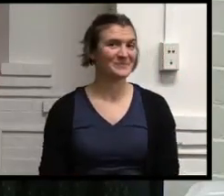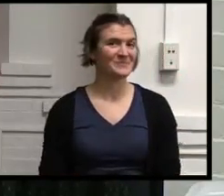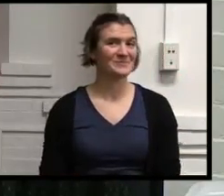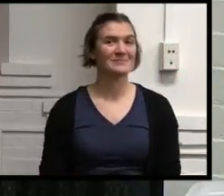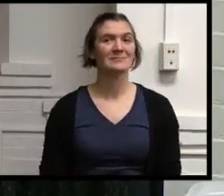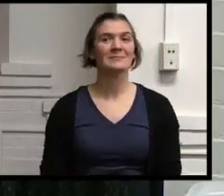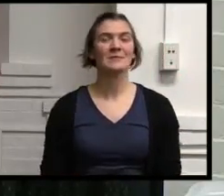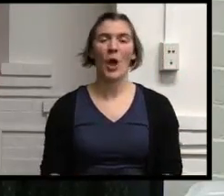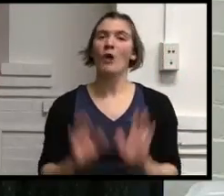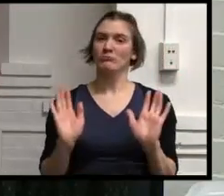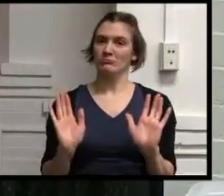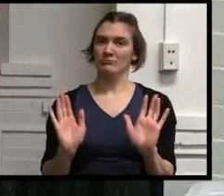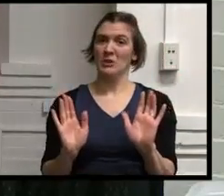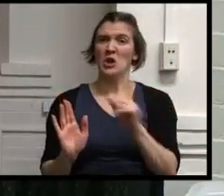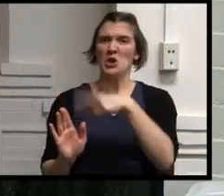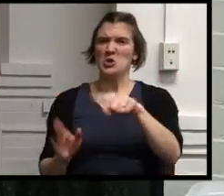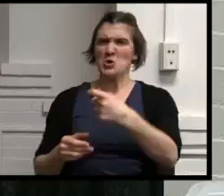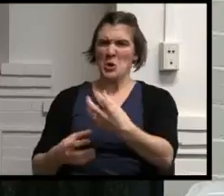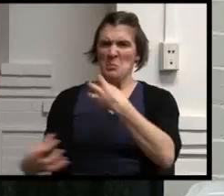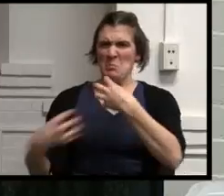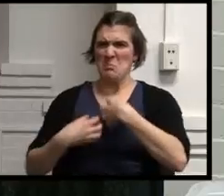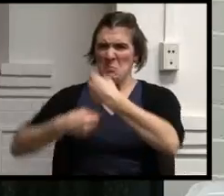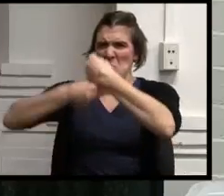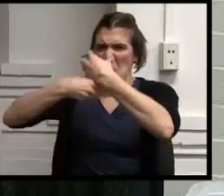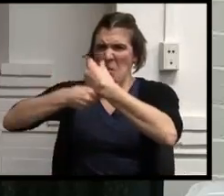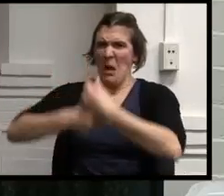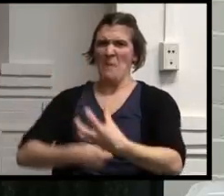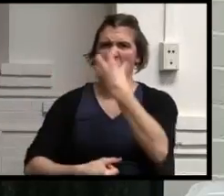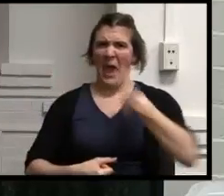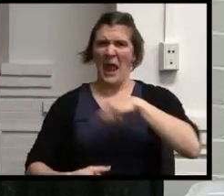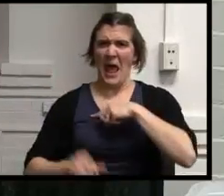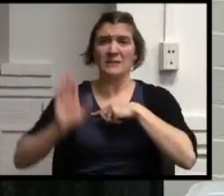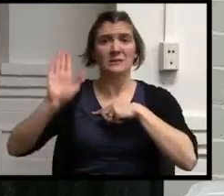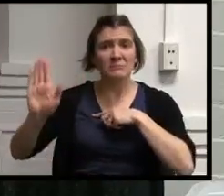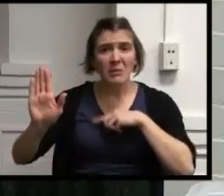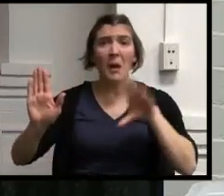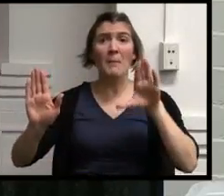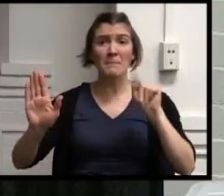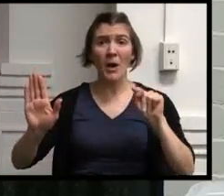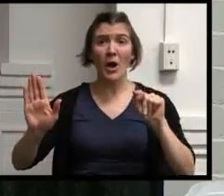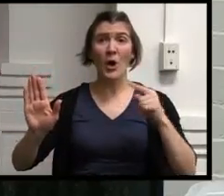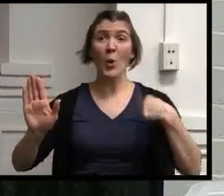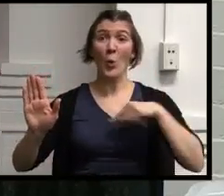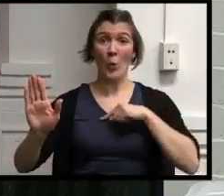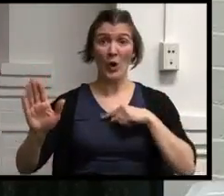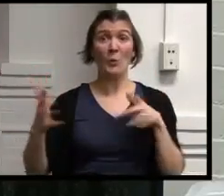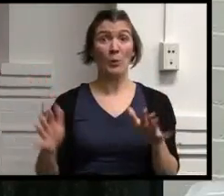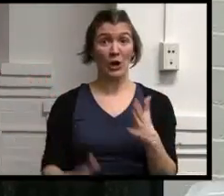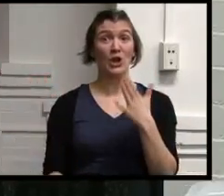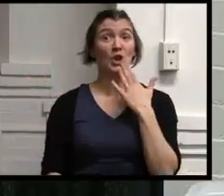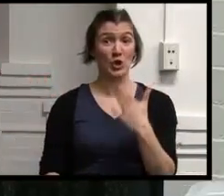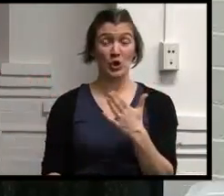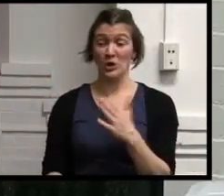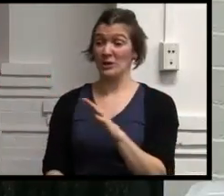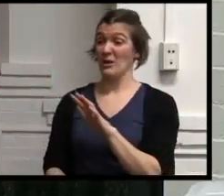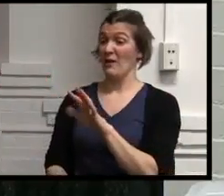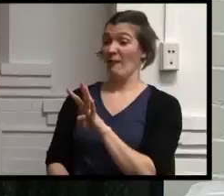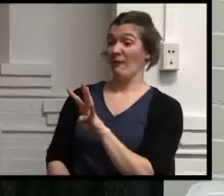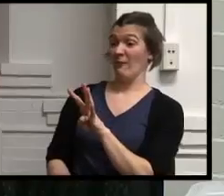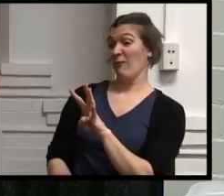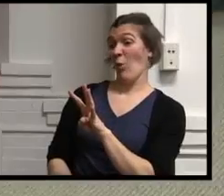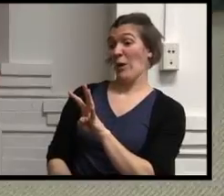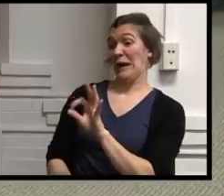So you can yell at us all you want, Okay. but we're under the 50% mark. All So right. Yep.